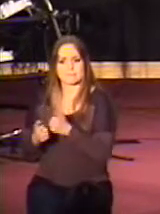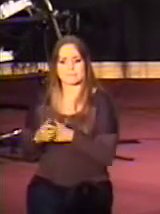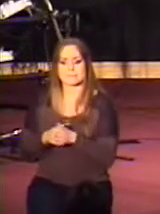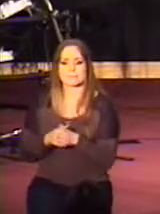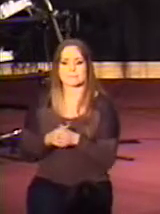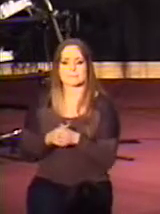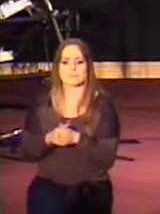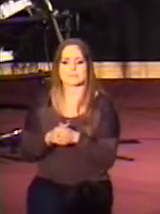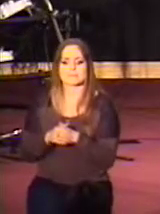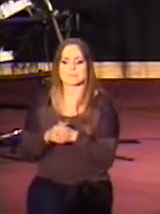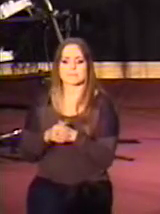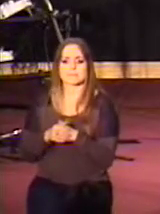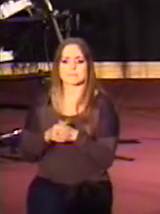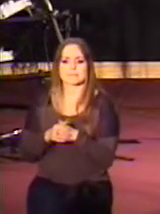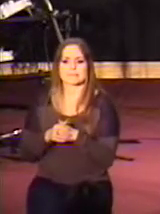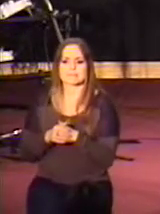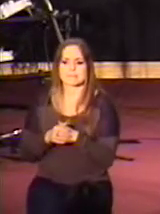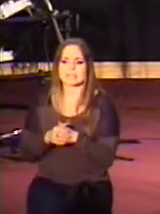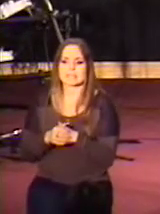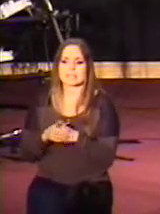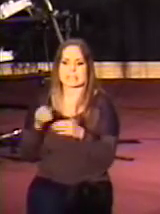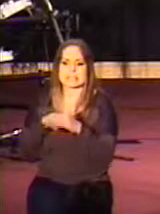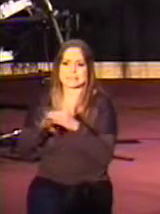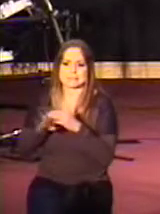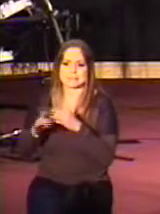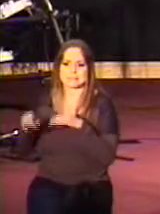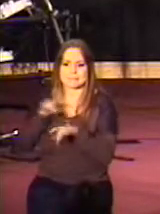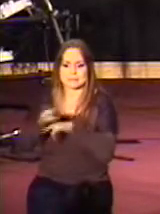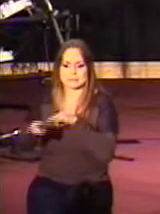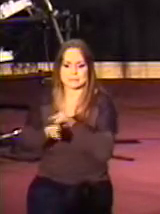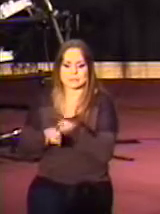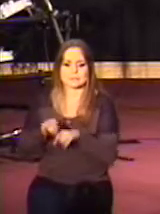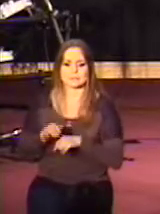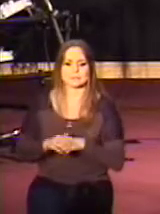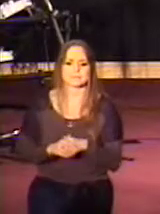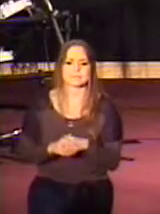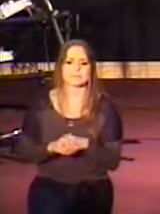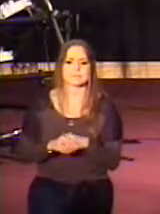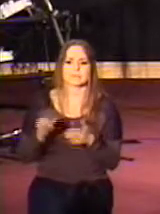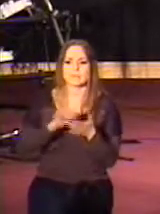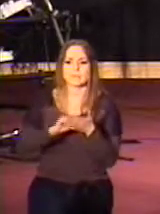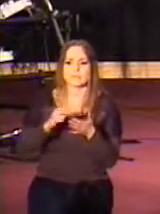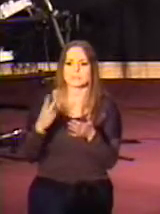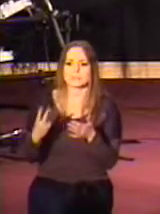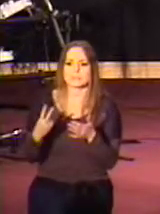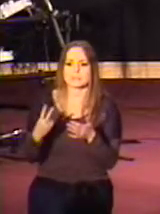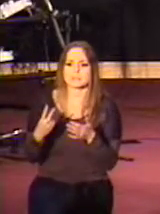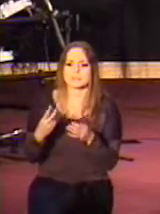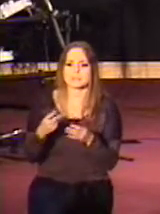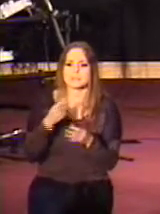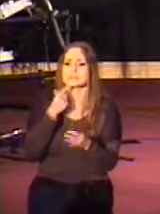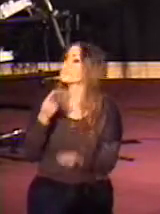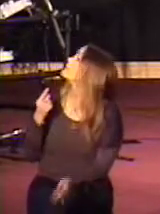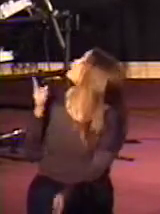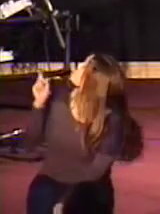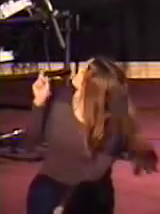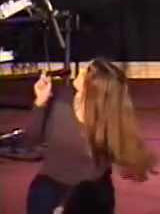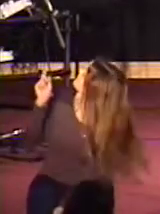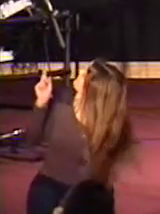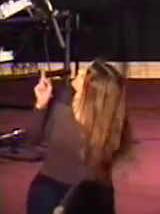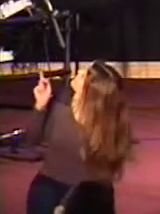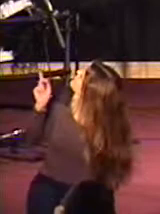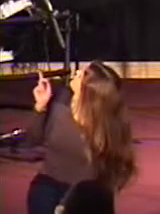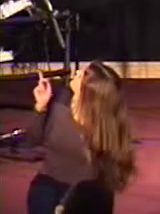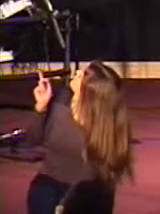face of persecution. And in verse 2, he says, watch out for those dogs. Man, what a